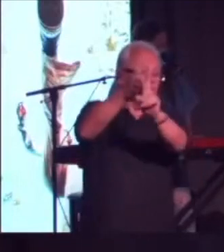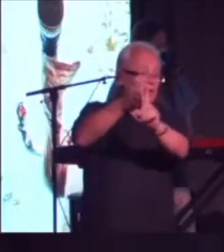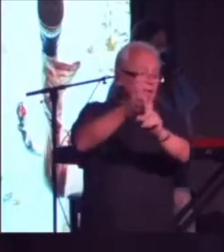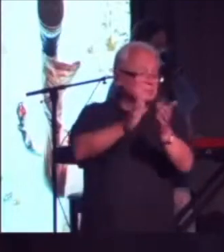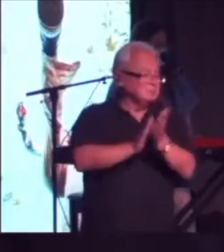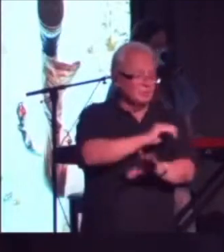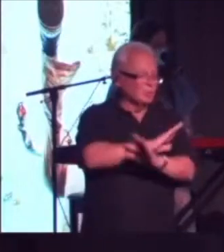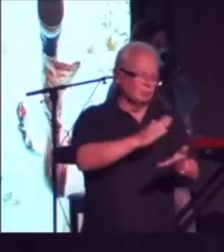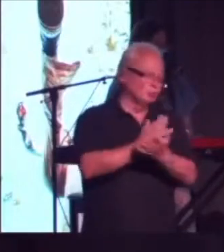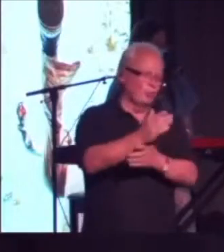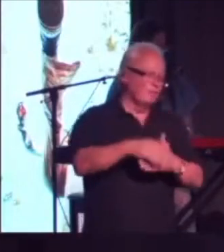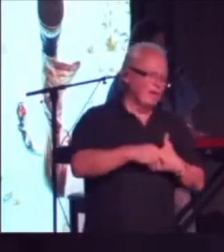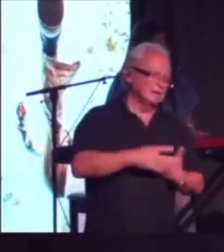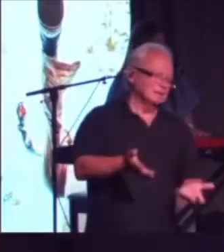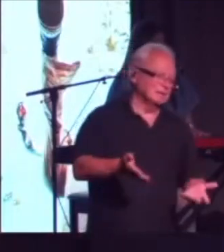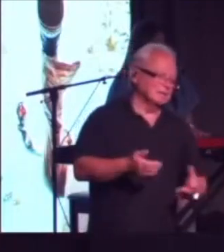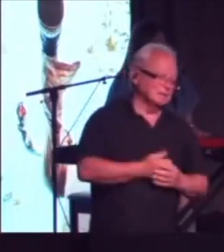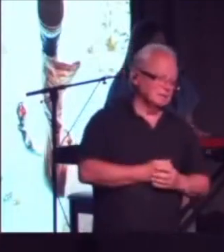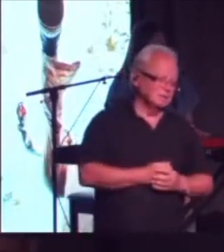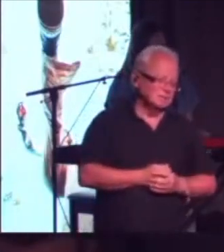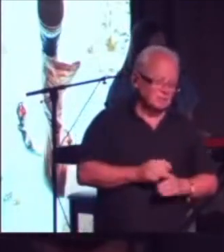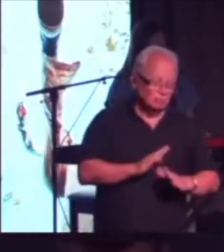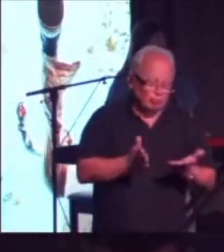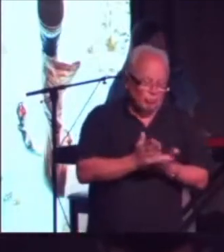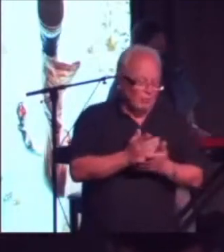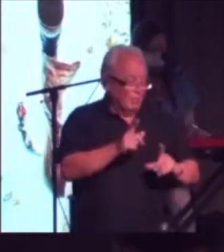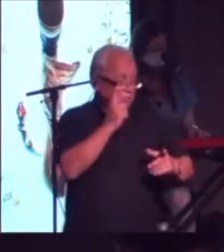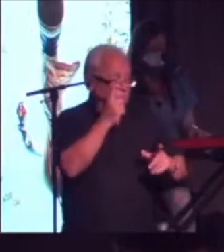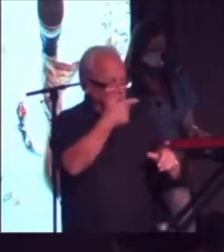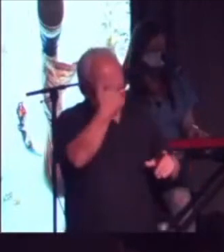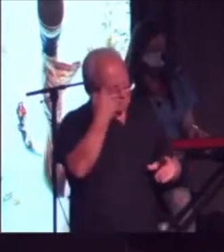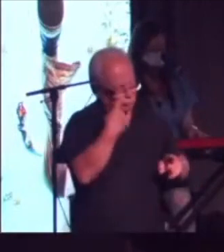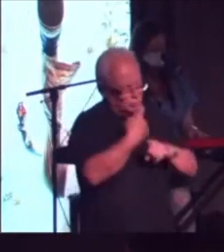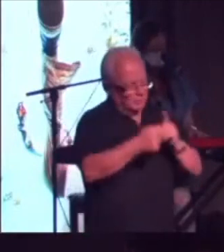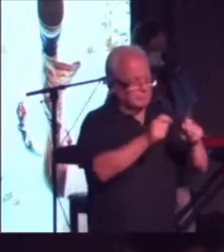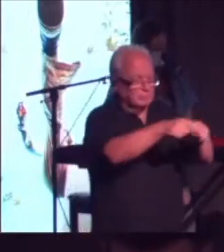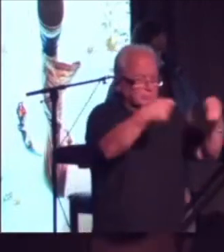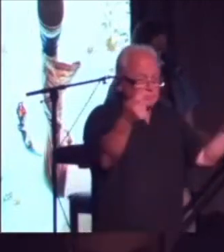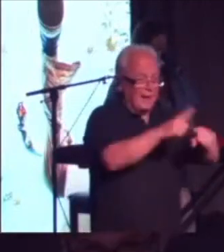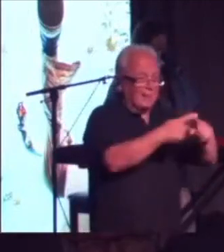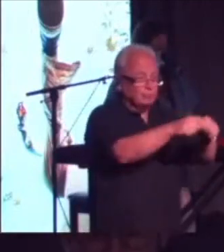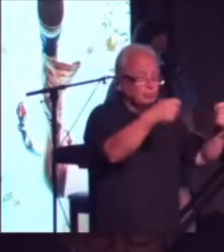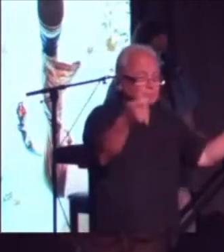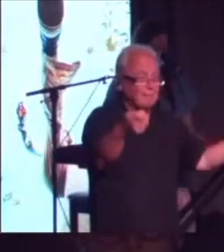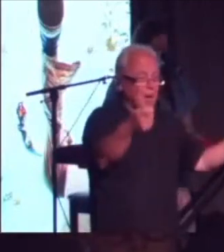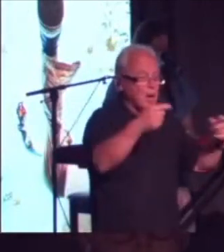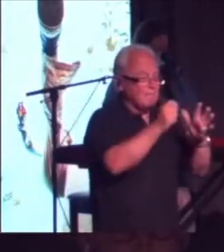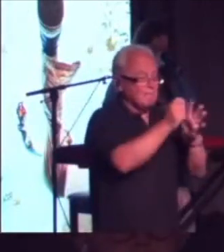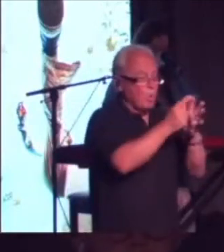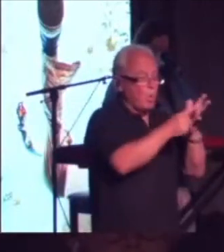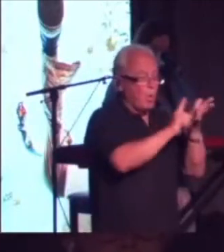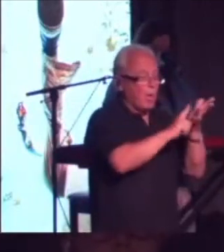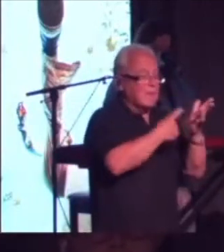I loved one of those definitions. I didn't read it earlier, but it was one of the runners-up in the British newspaper thing. Said this: